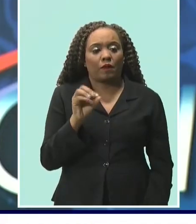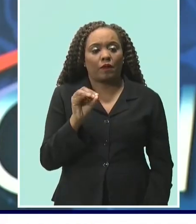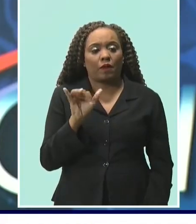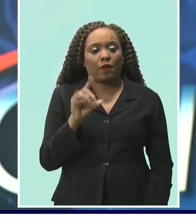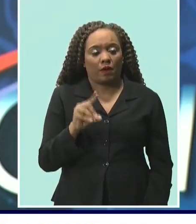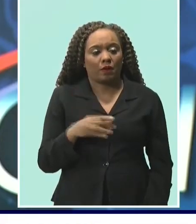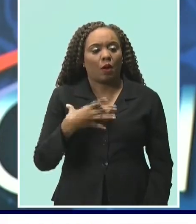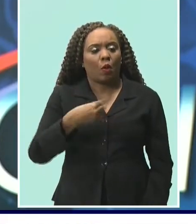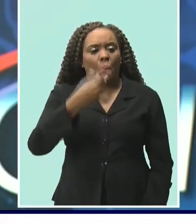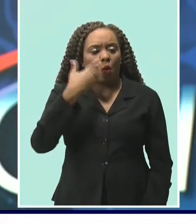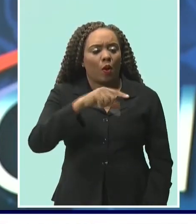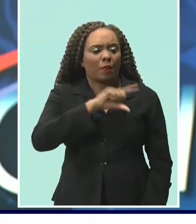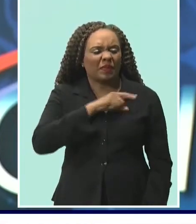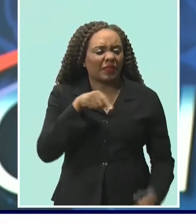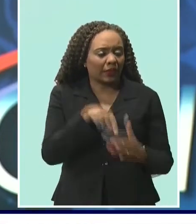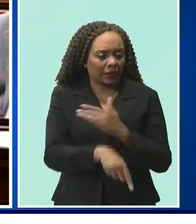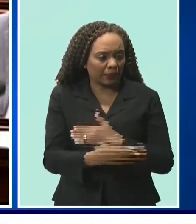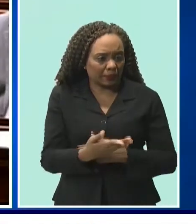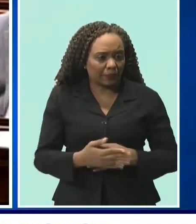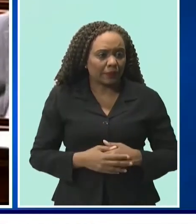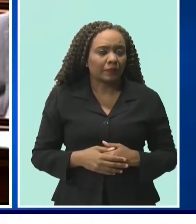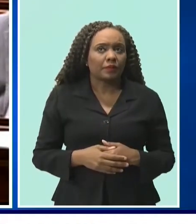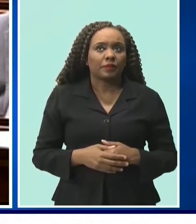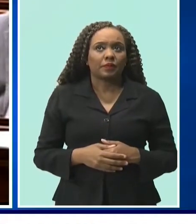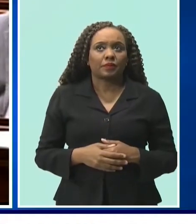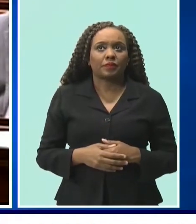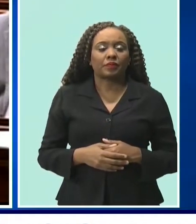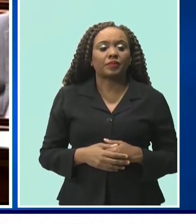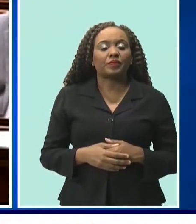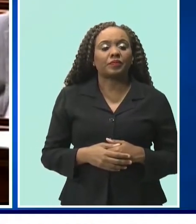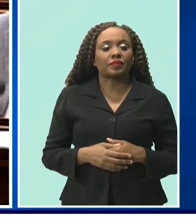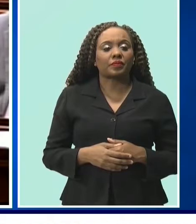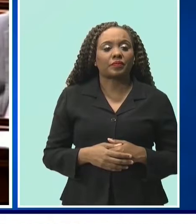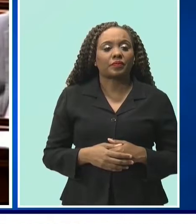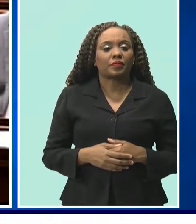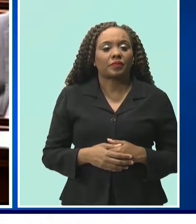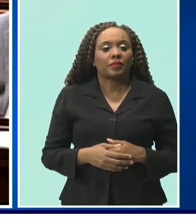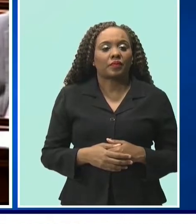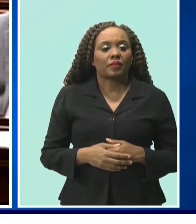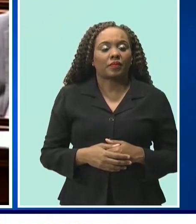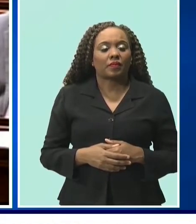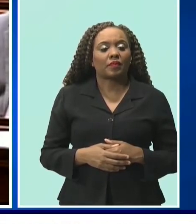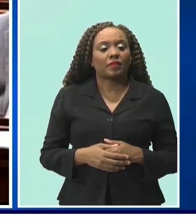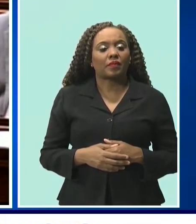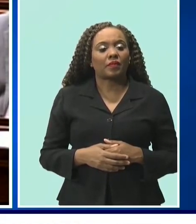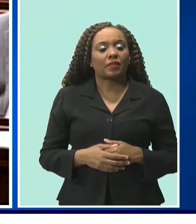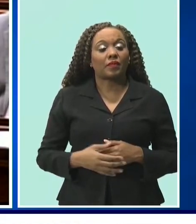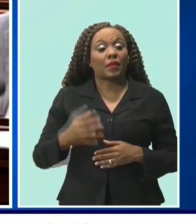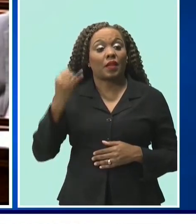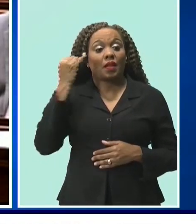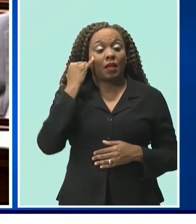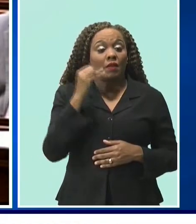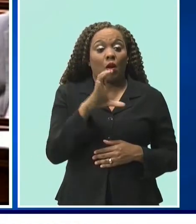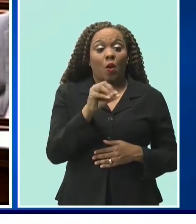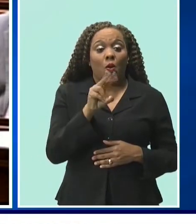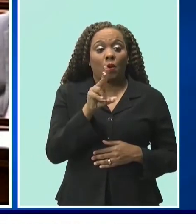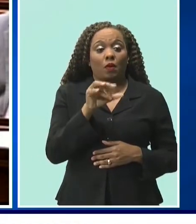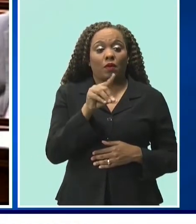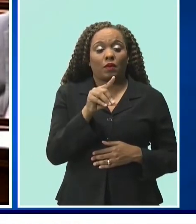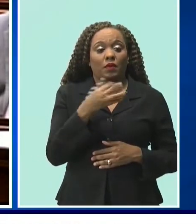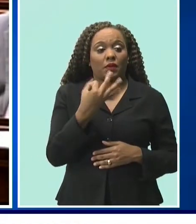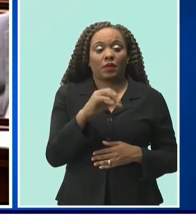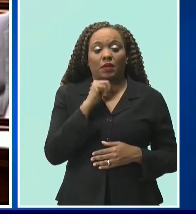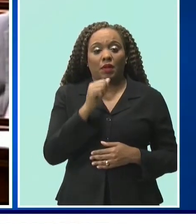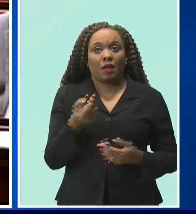police officer. If that virus had not come, and if this pandemic was